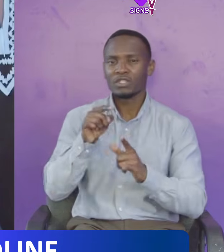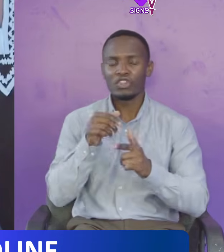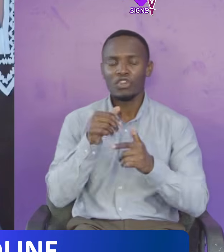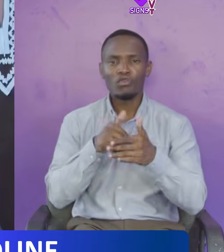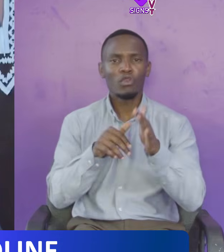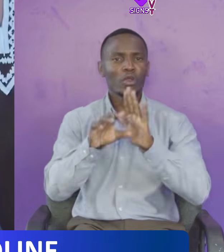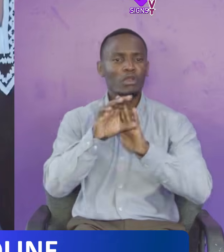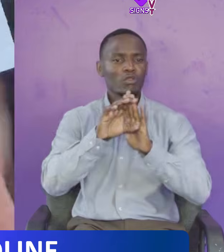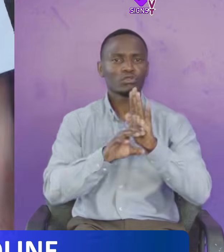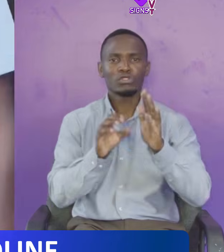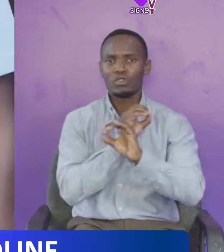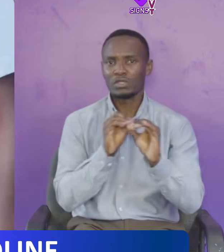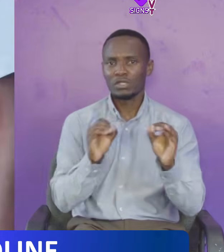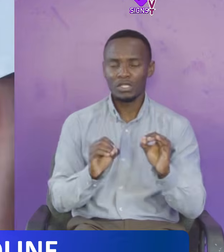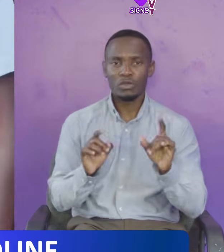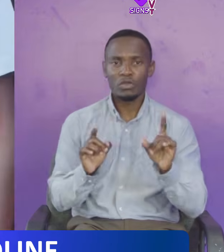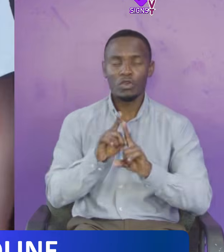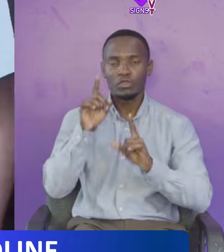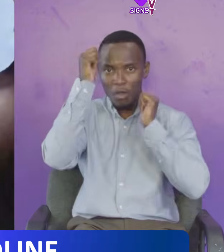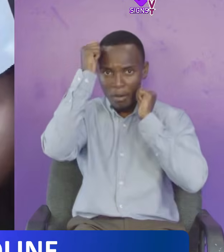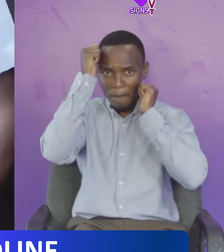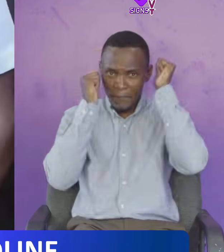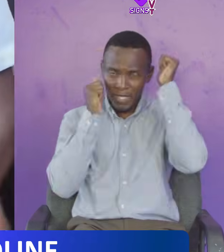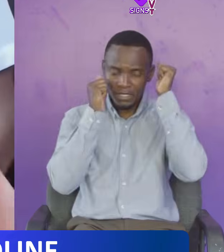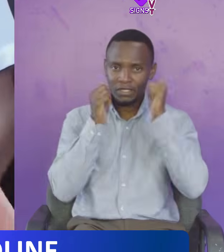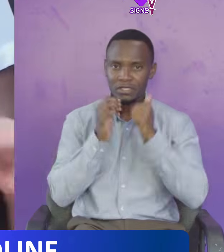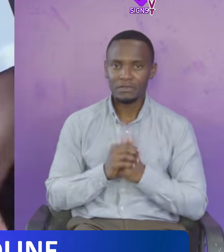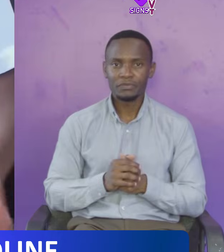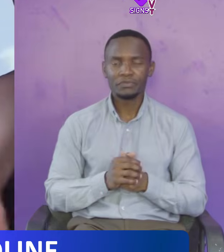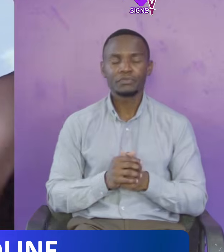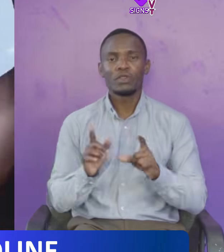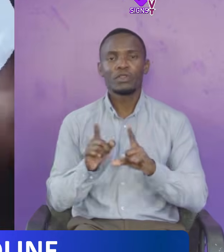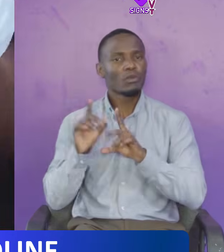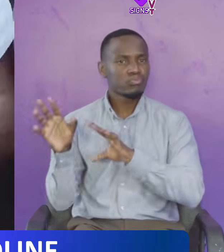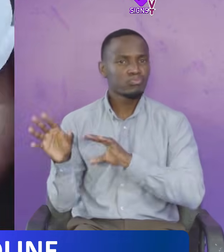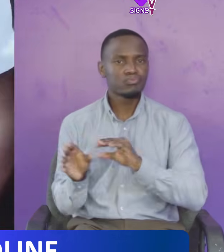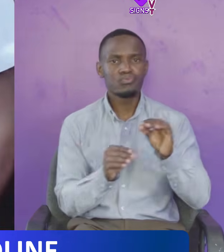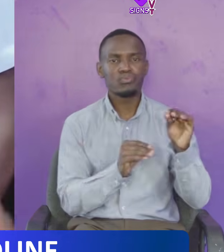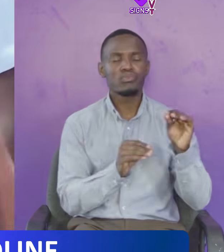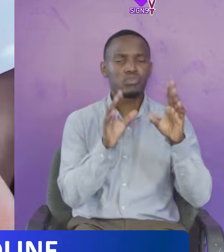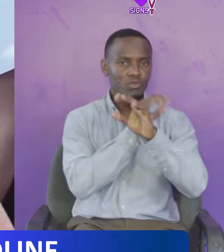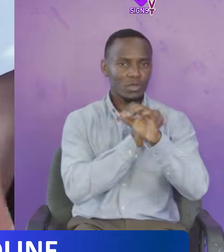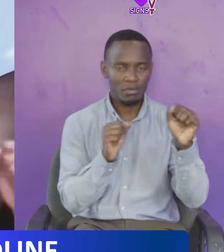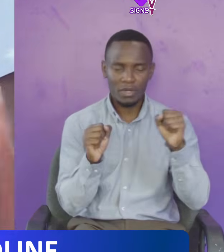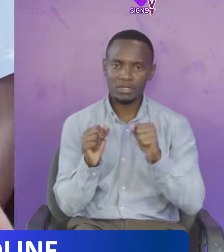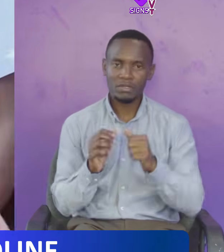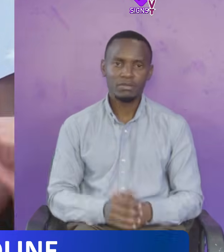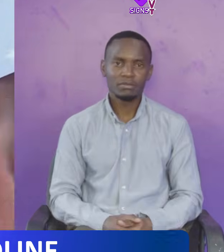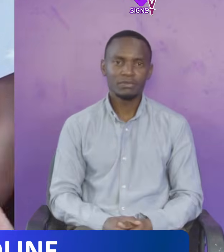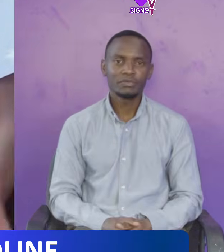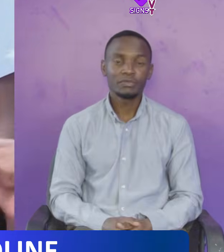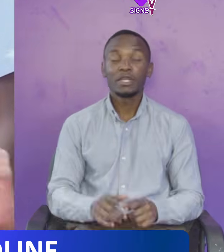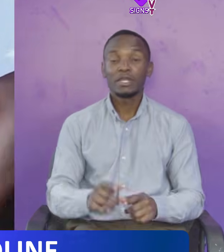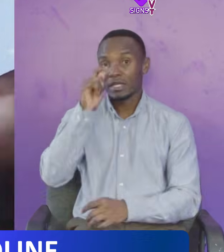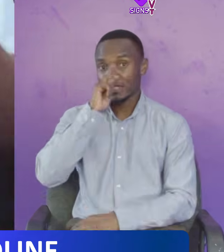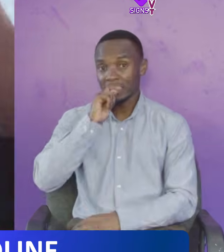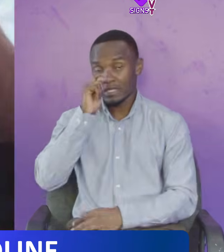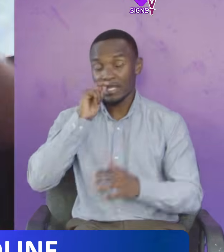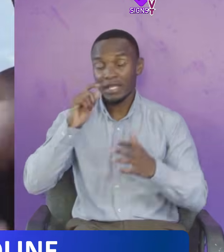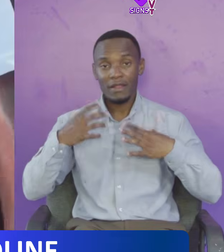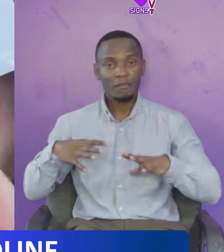elite family rule. Down with Samia, down. Down. Down with Samia, down. Down. Watanzania waungane